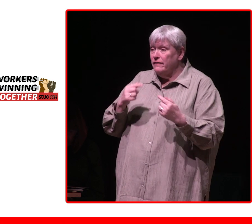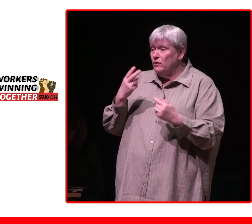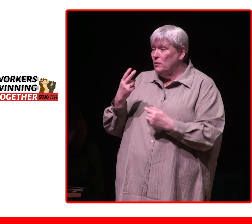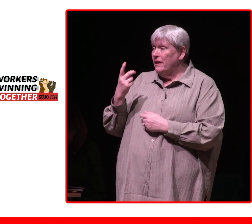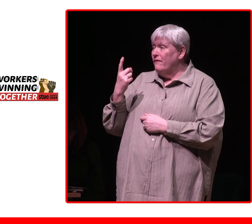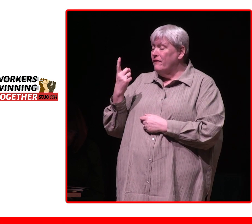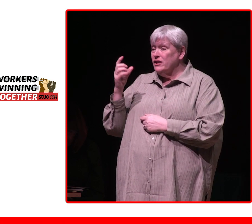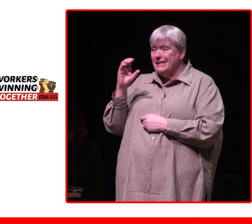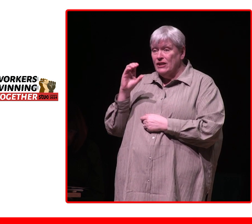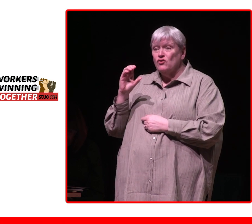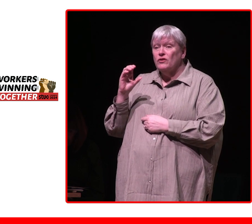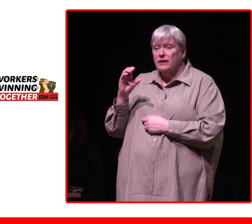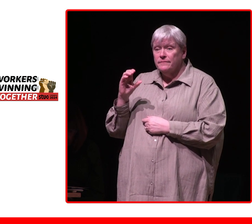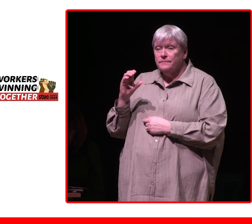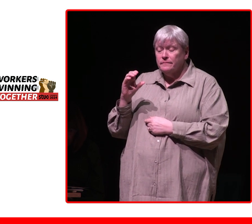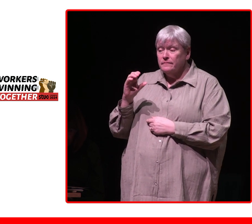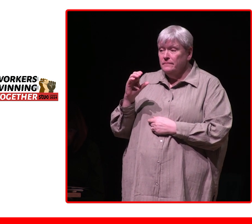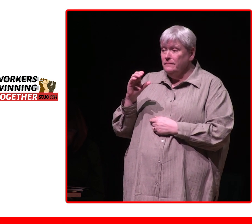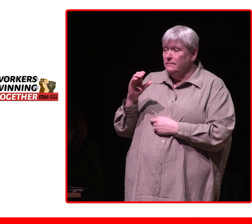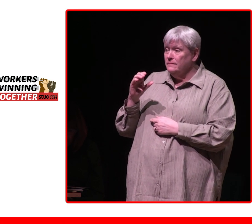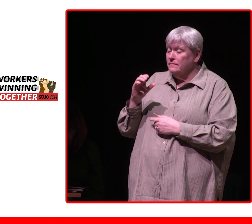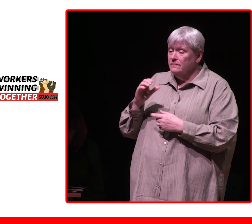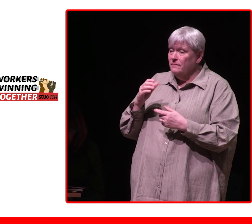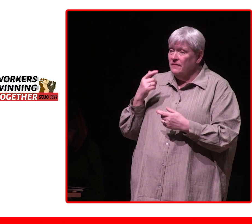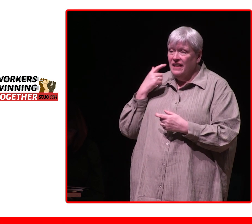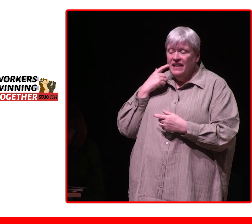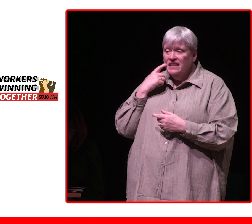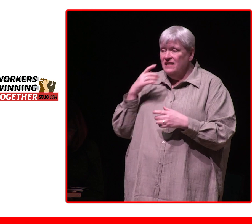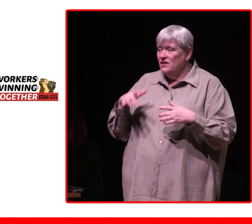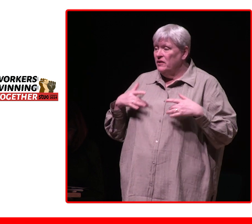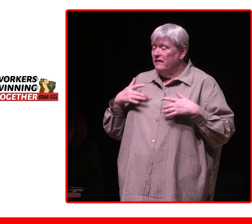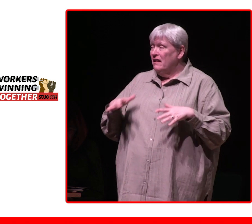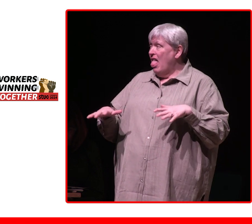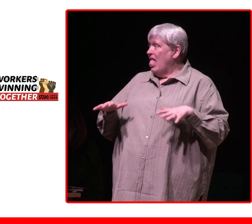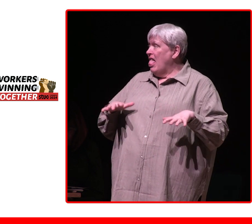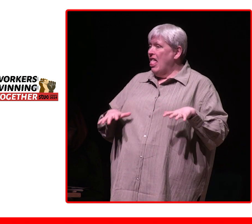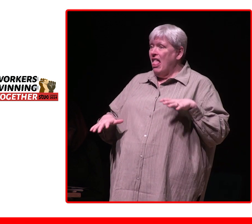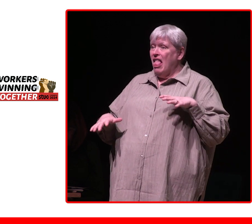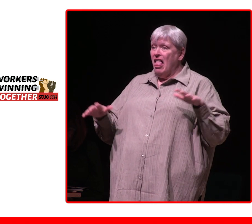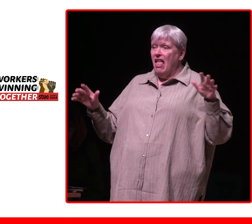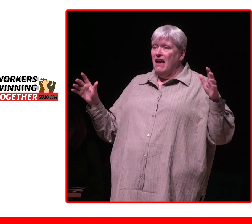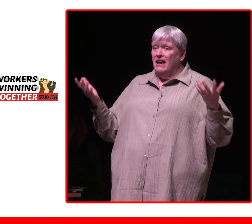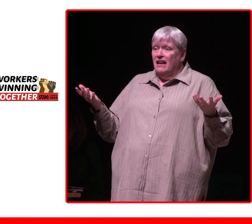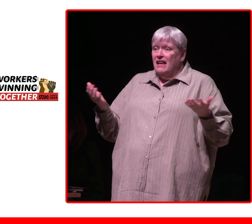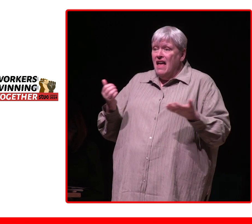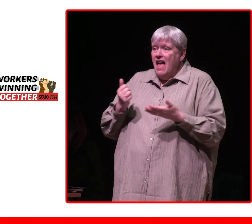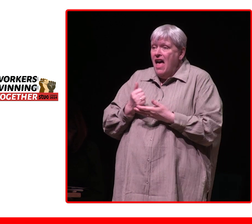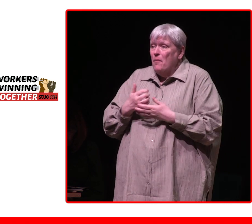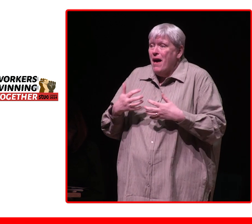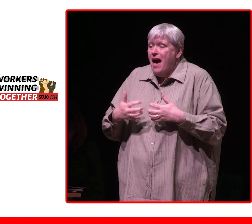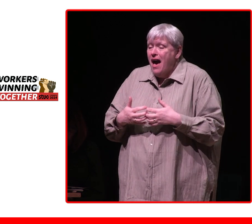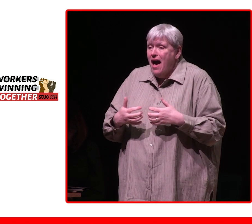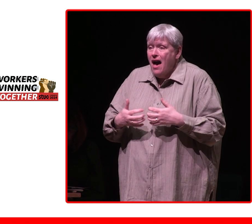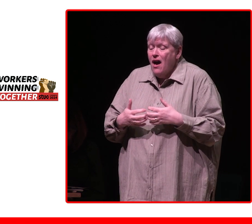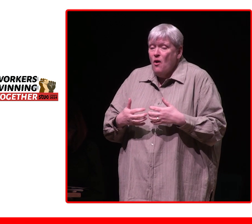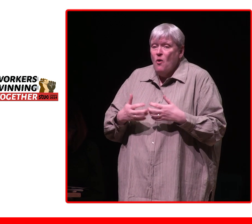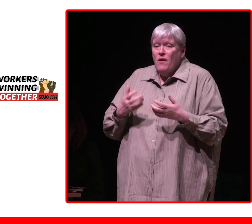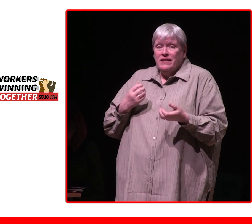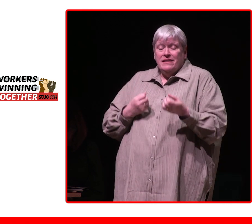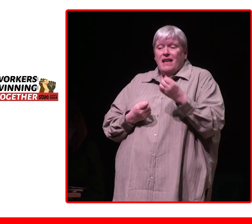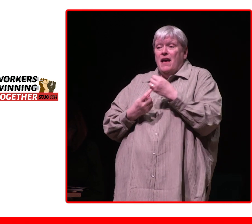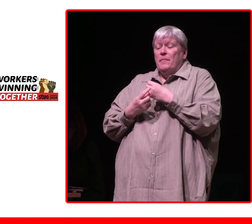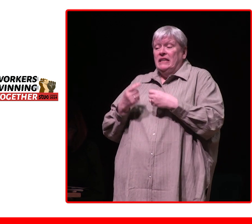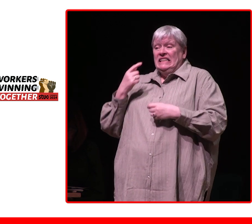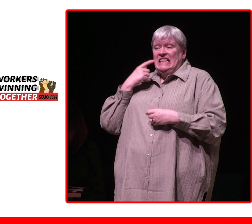century. Congress, it's easy to feel helpless as these atrocities unfold. It's easy to